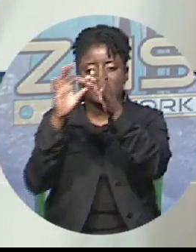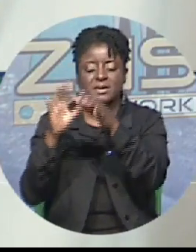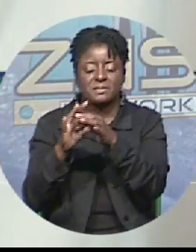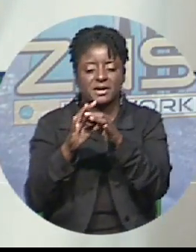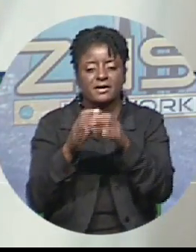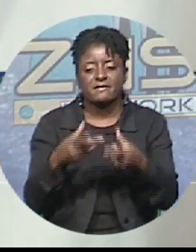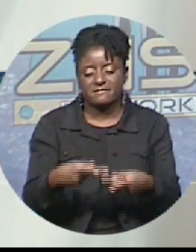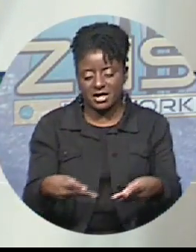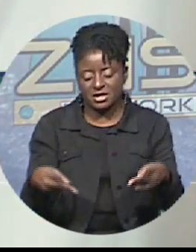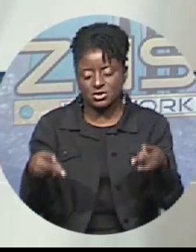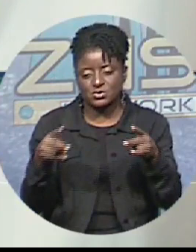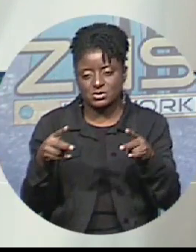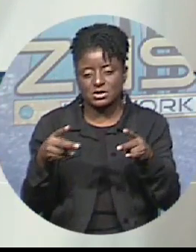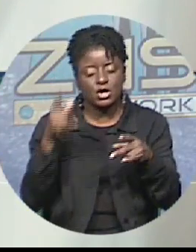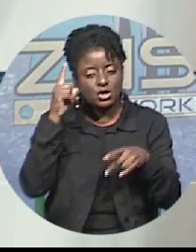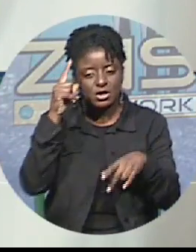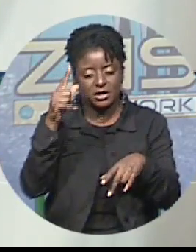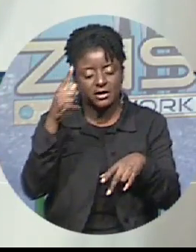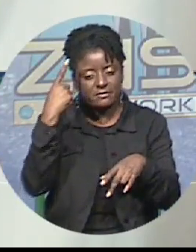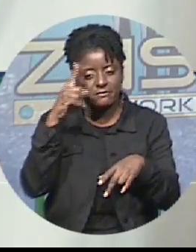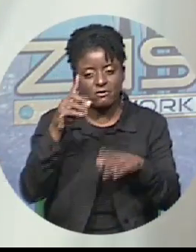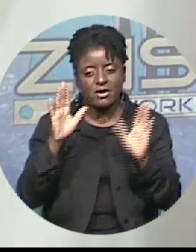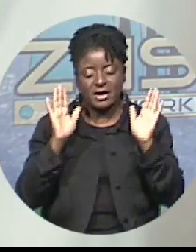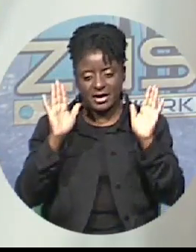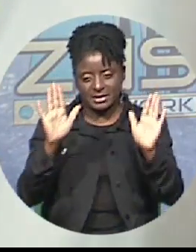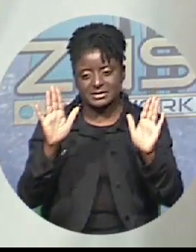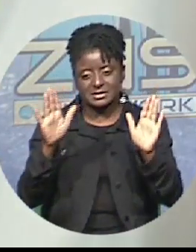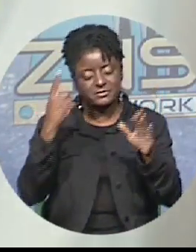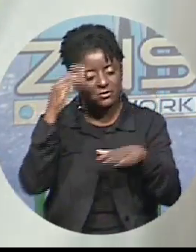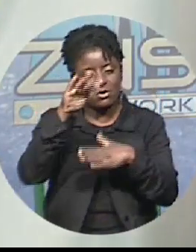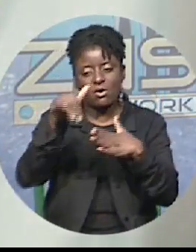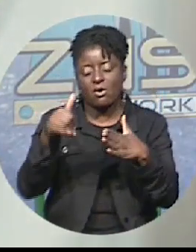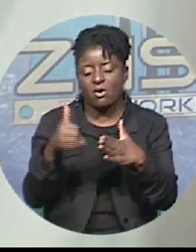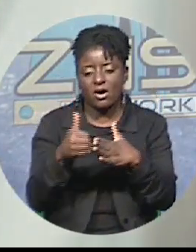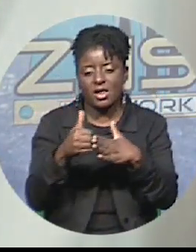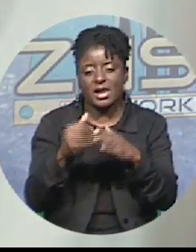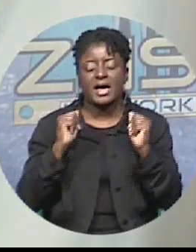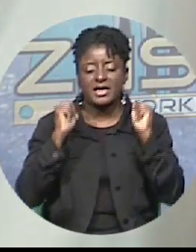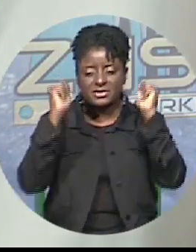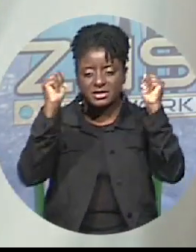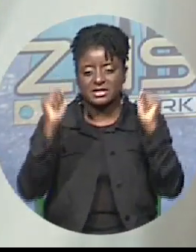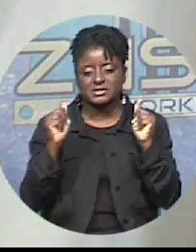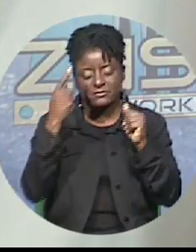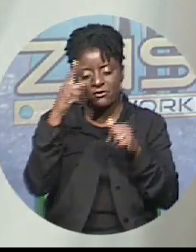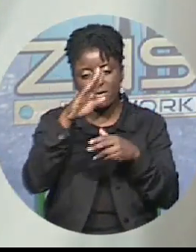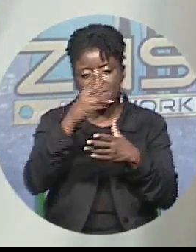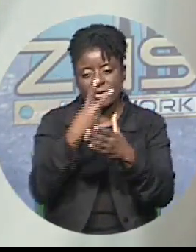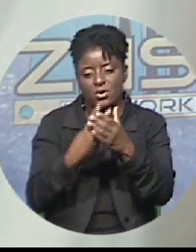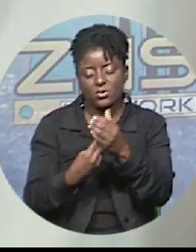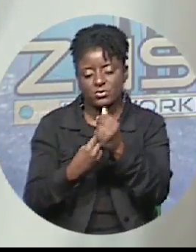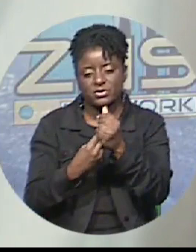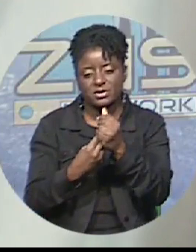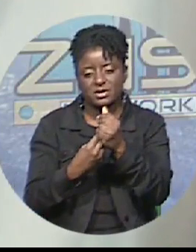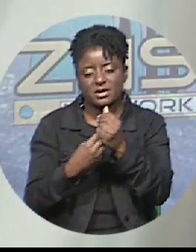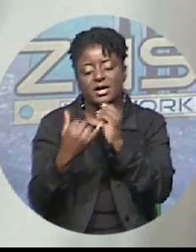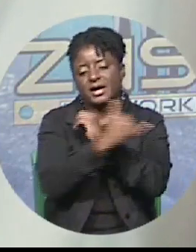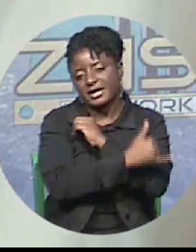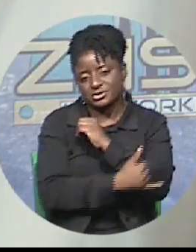looking the excellence for all our athletes, for both countries, being